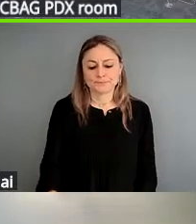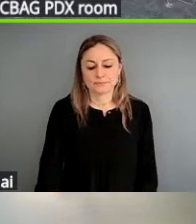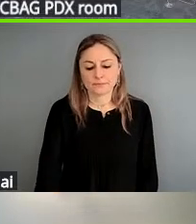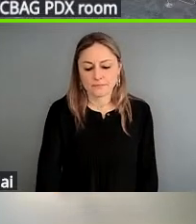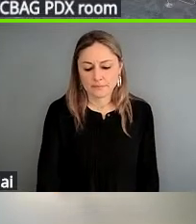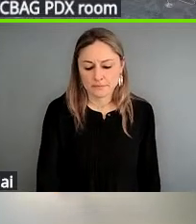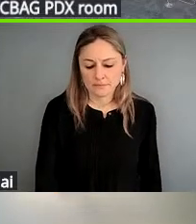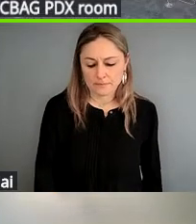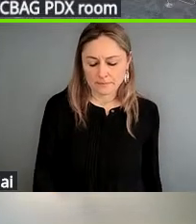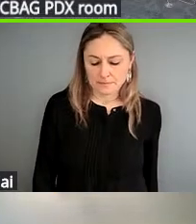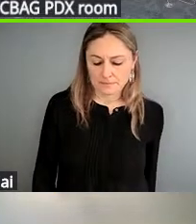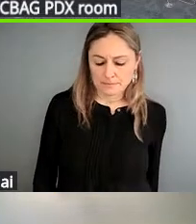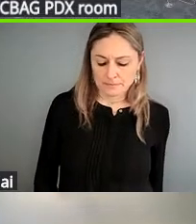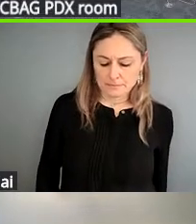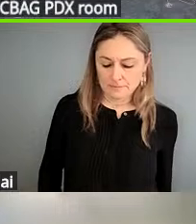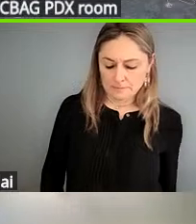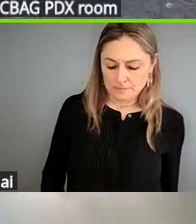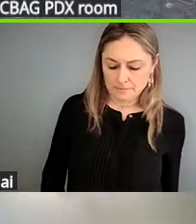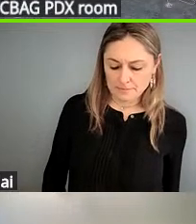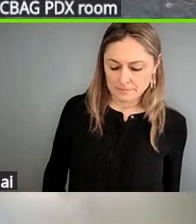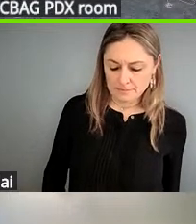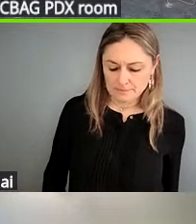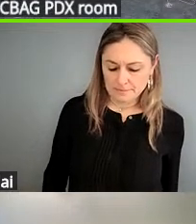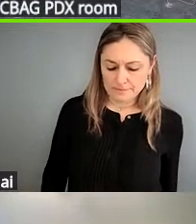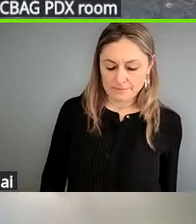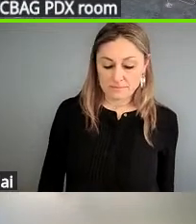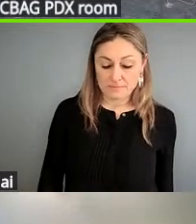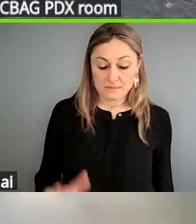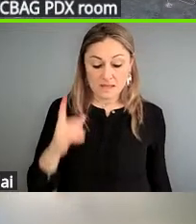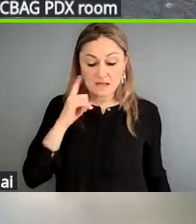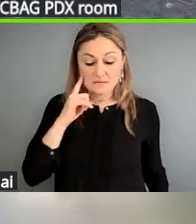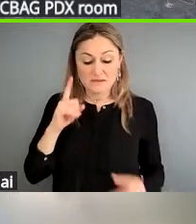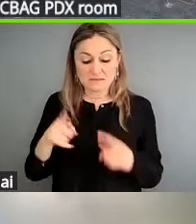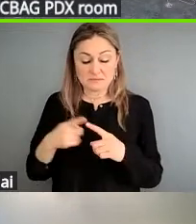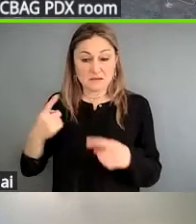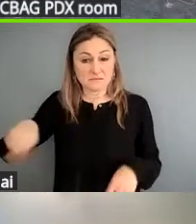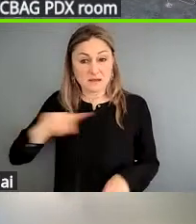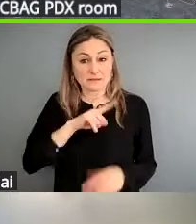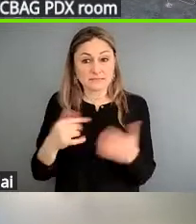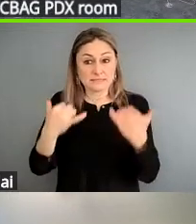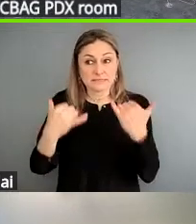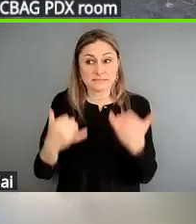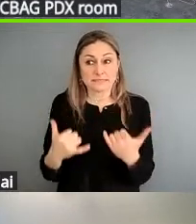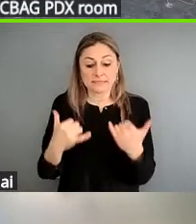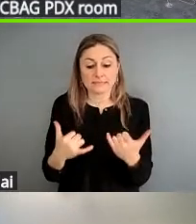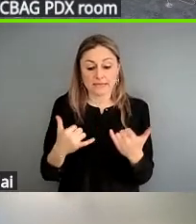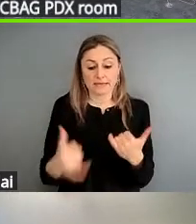But I don't know that it's upon us right here today to